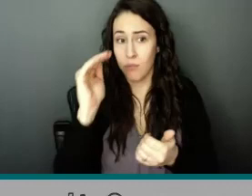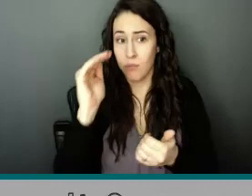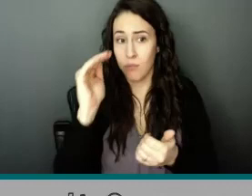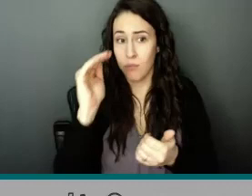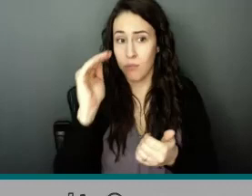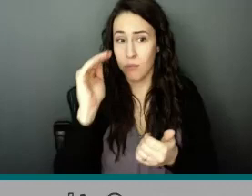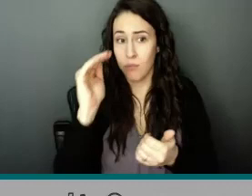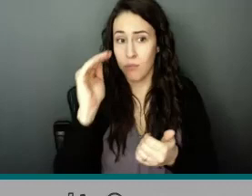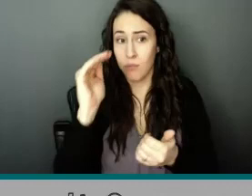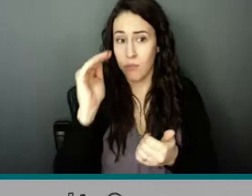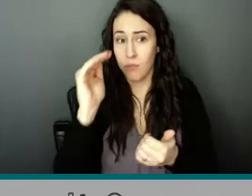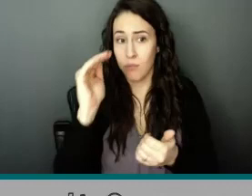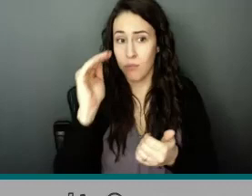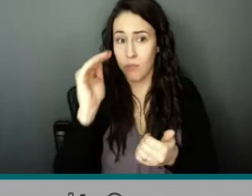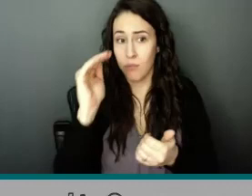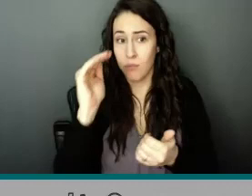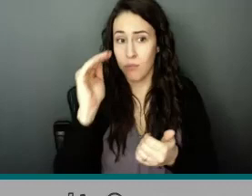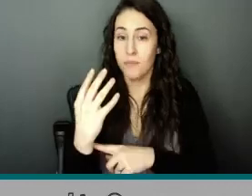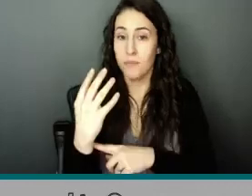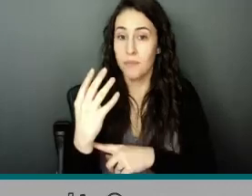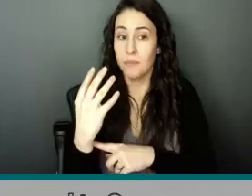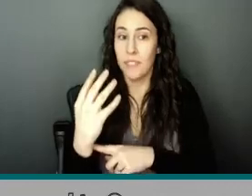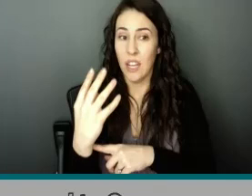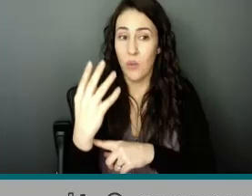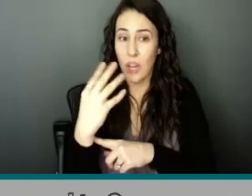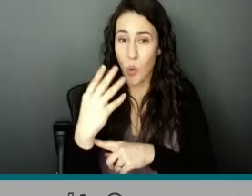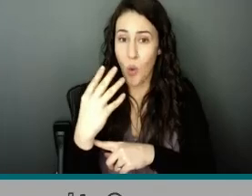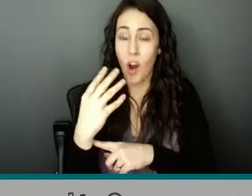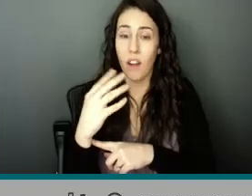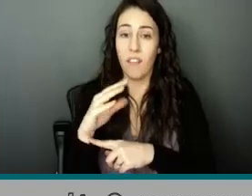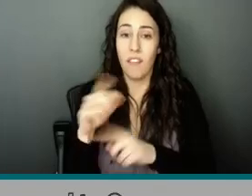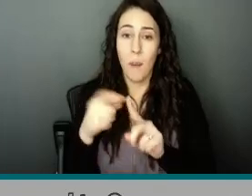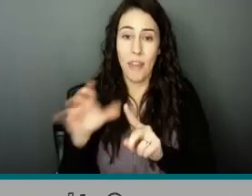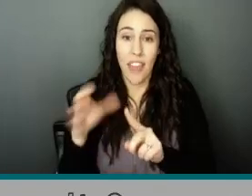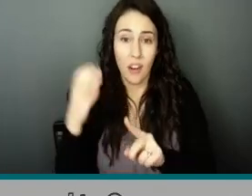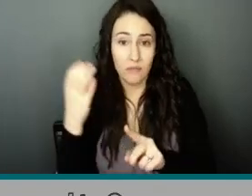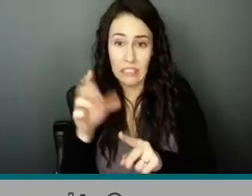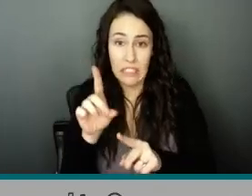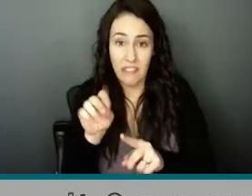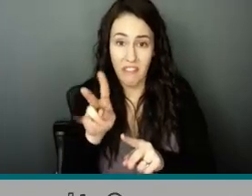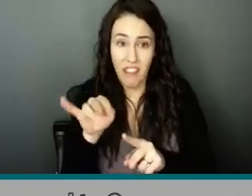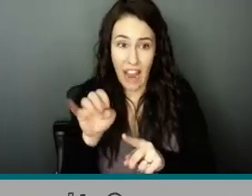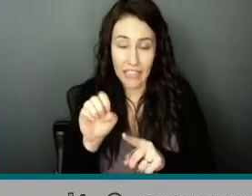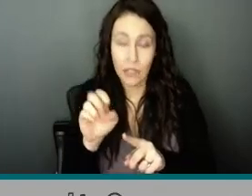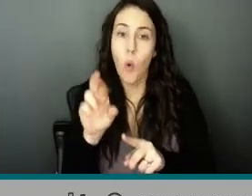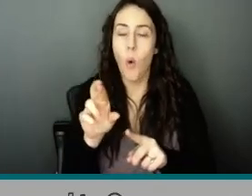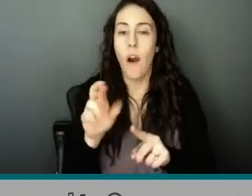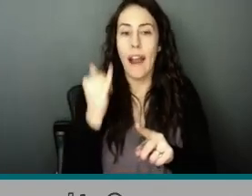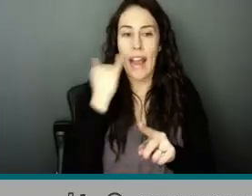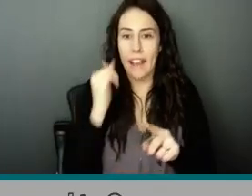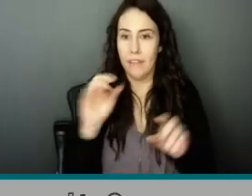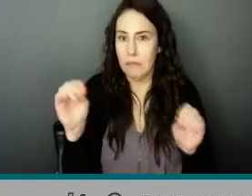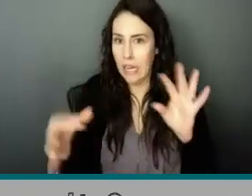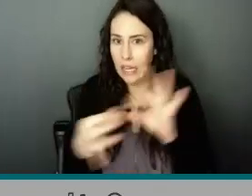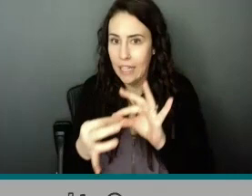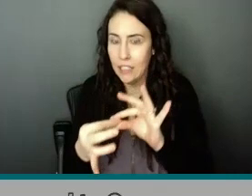saving or storing up room on their personal device, or they can upload a video if they're not connected to the